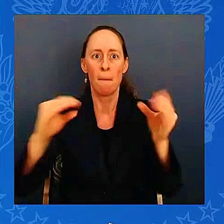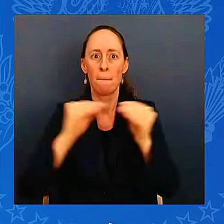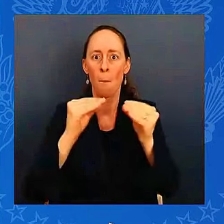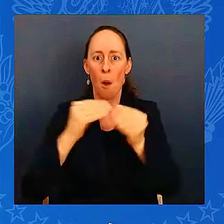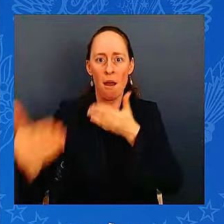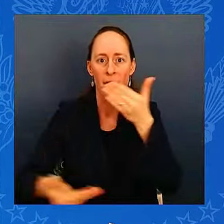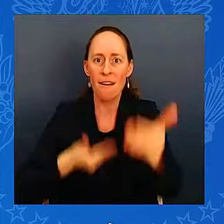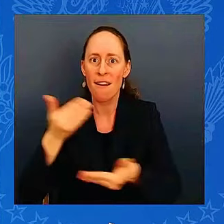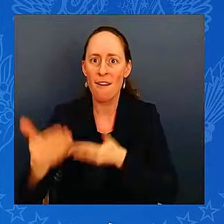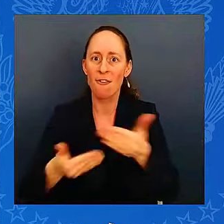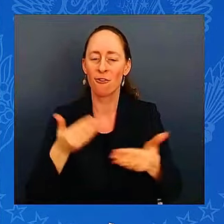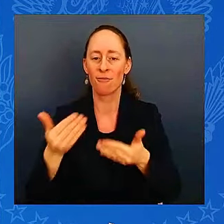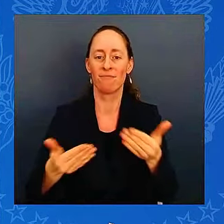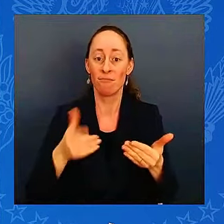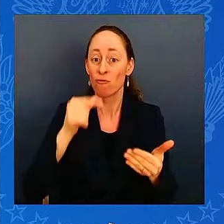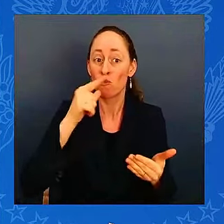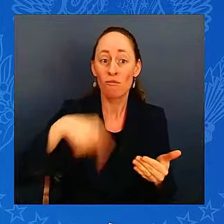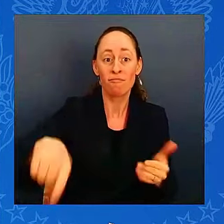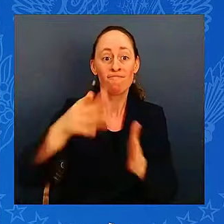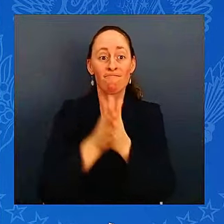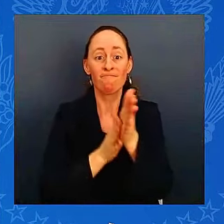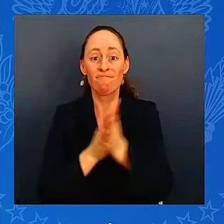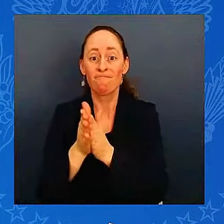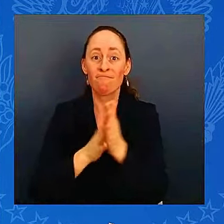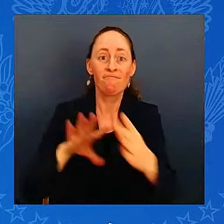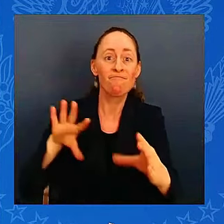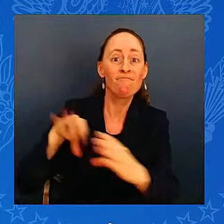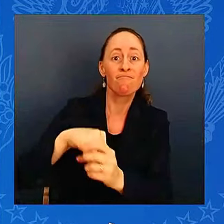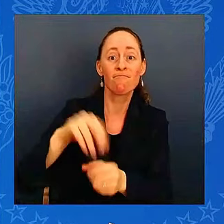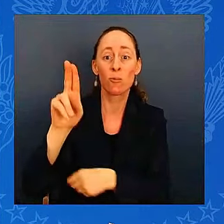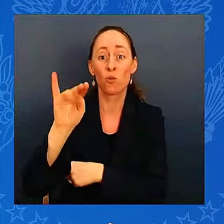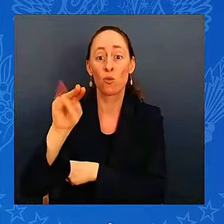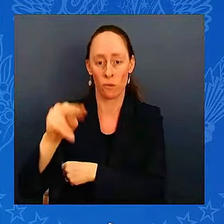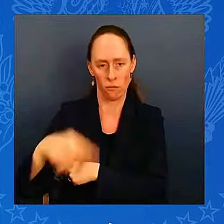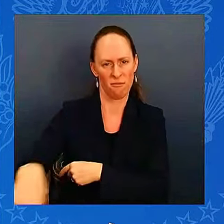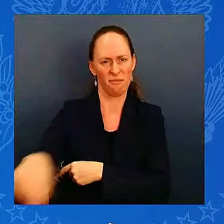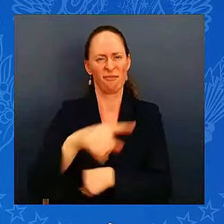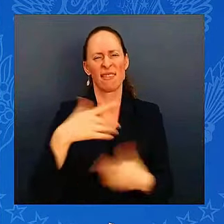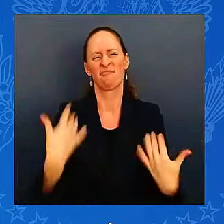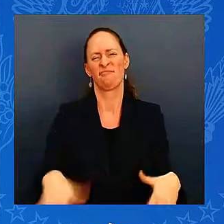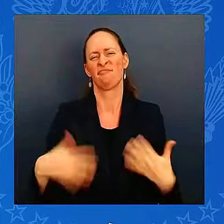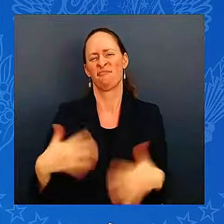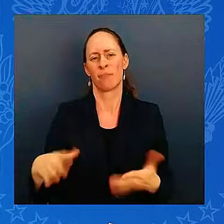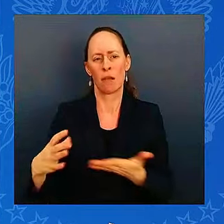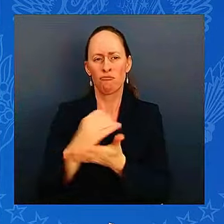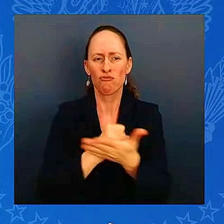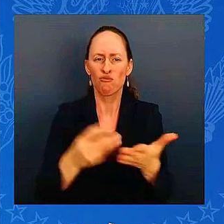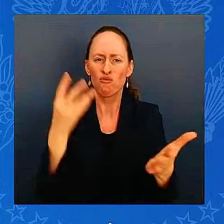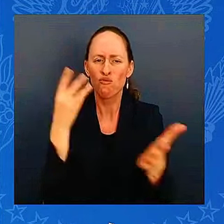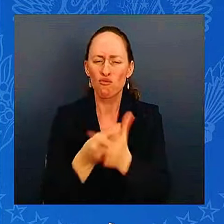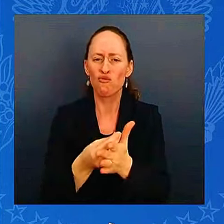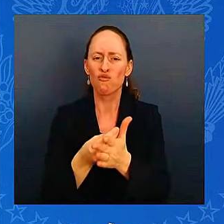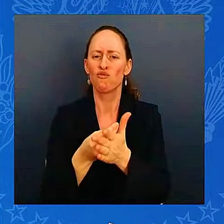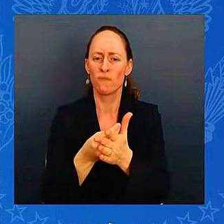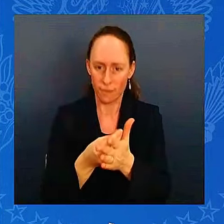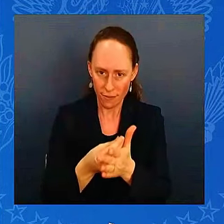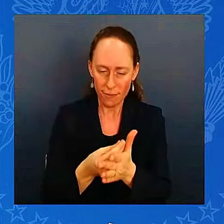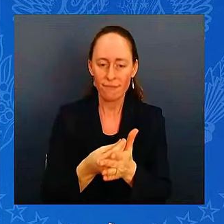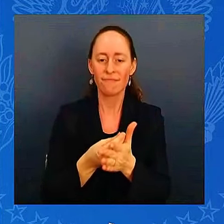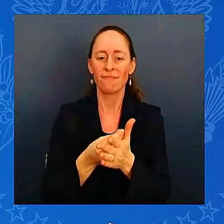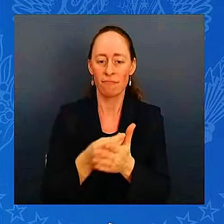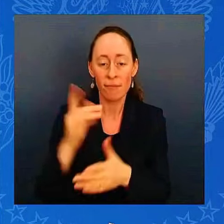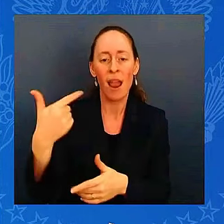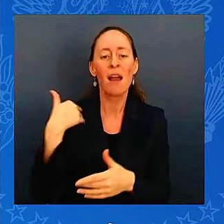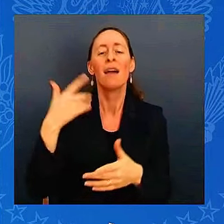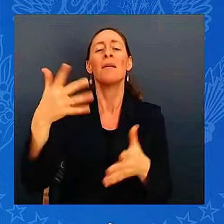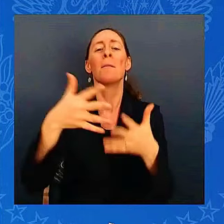level in history. And I'm really proud to have launched the American Climate Corps, patterned after the Peace Corps and American Corps, to put tens of thousands of young